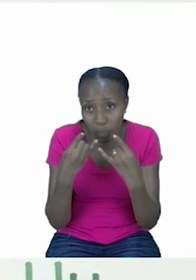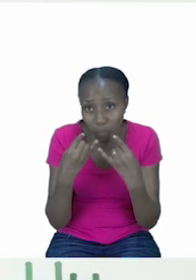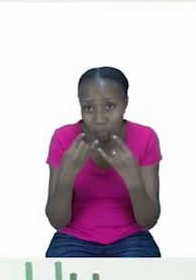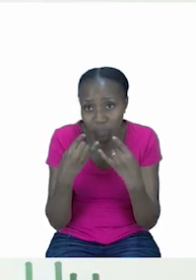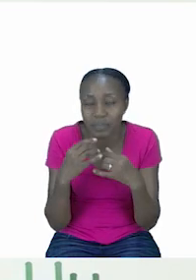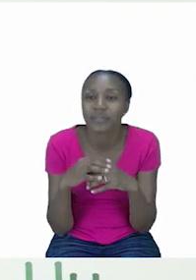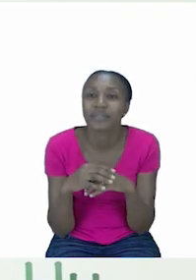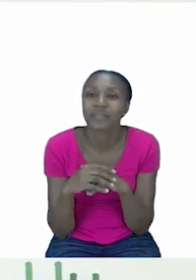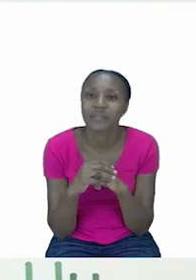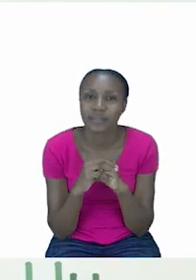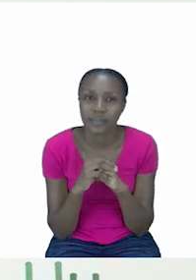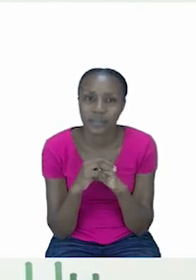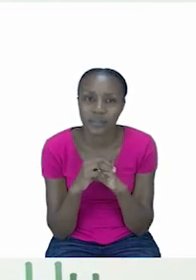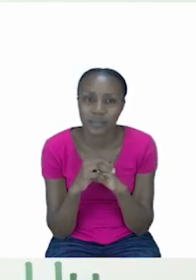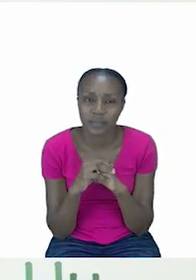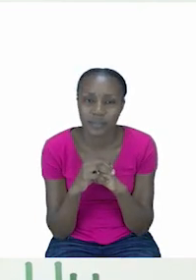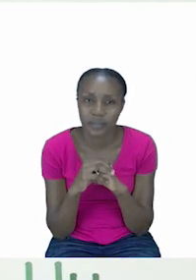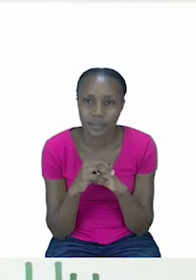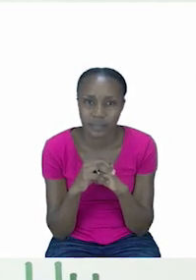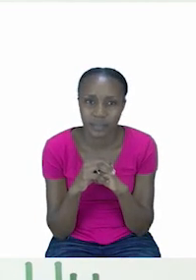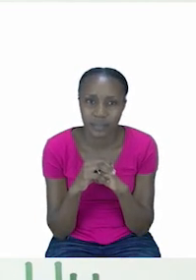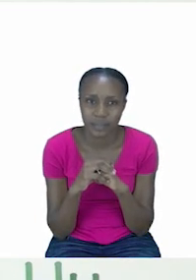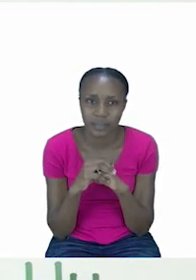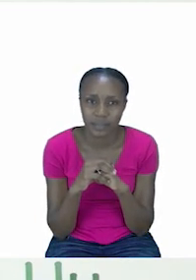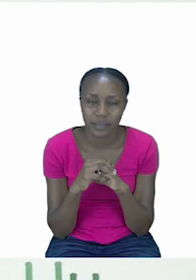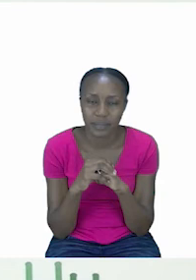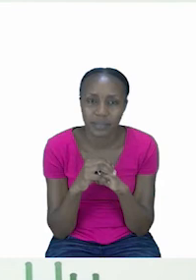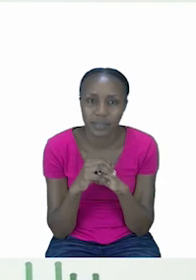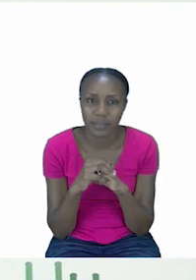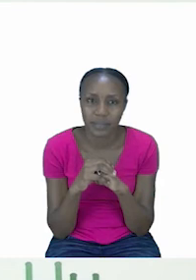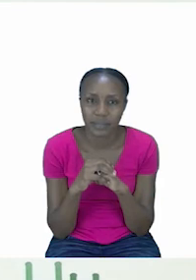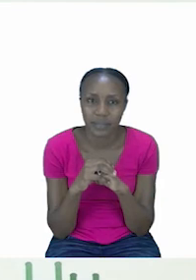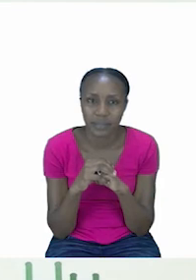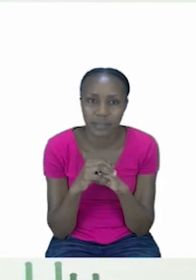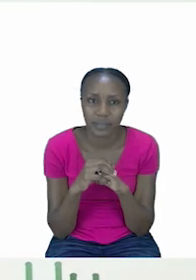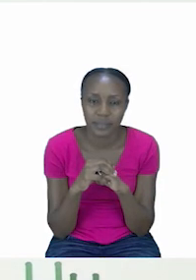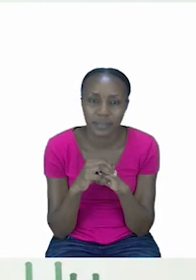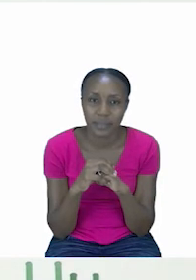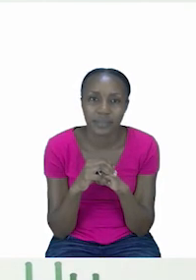my chalk, you with your pencil or your color. Let us go.